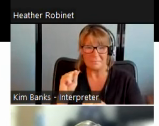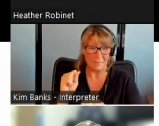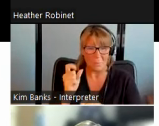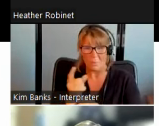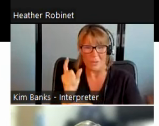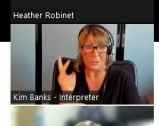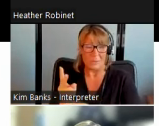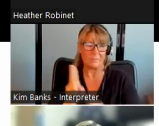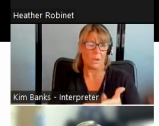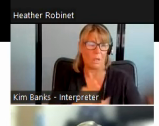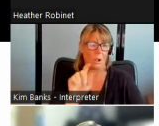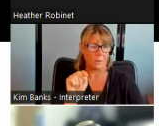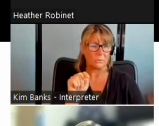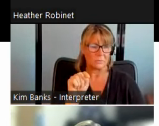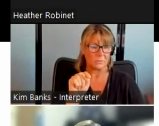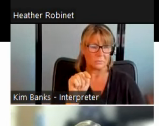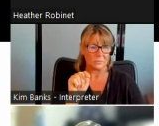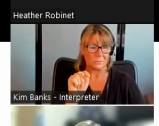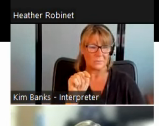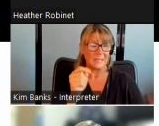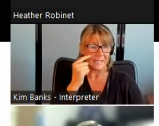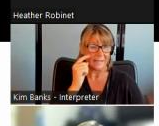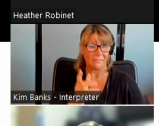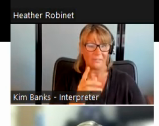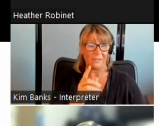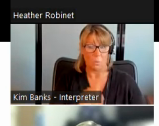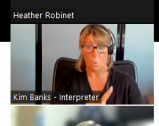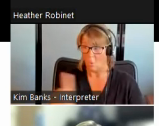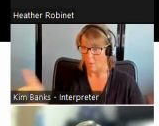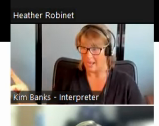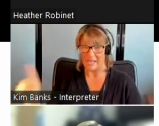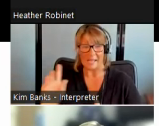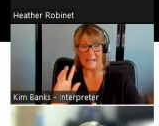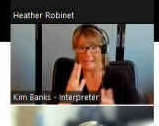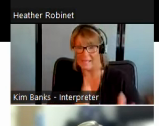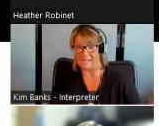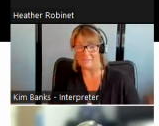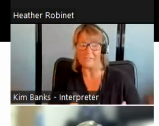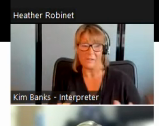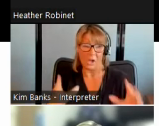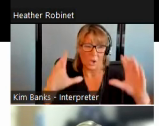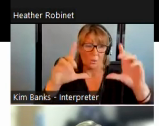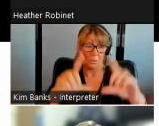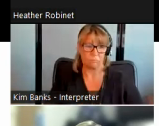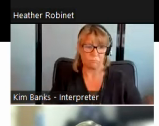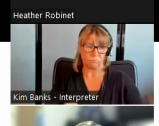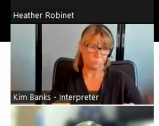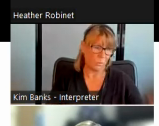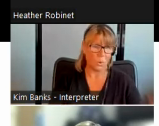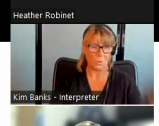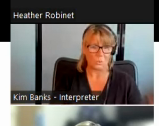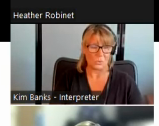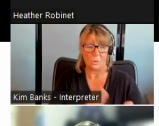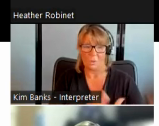2. If you're going to walk away from your desk, you should probably close the system, log back out